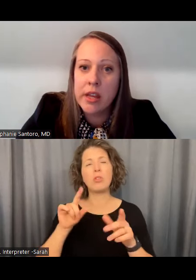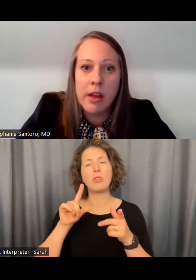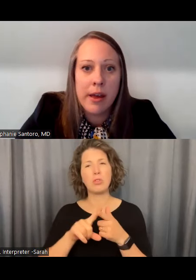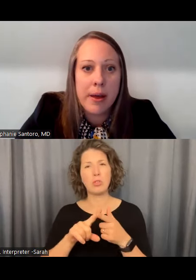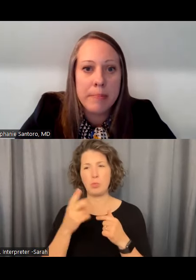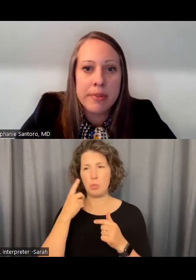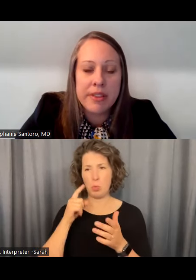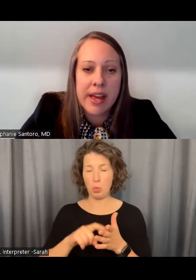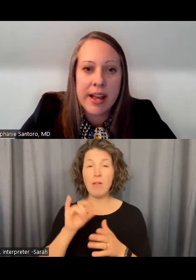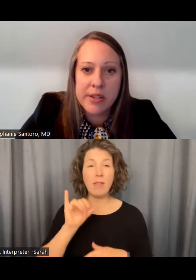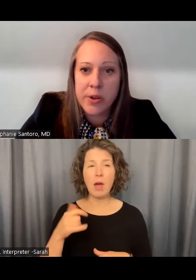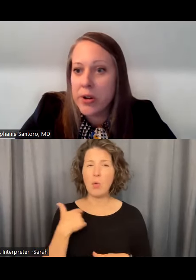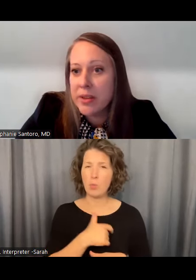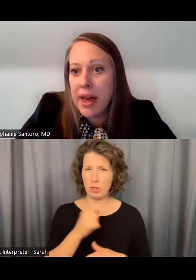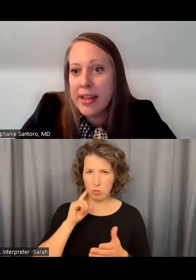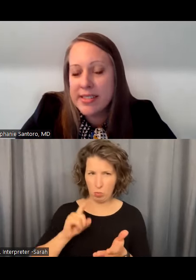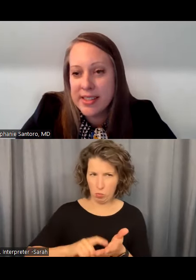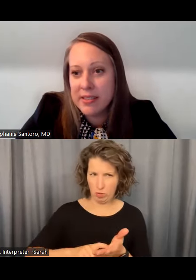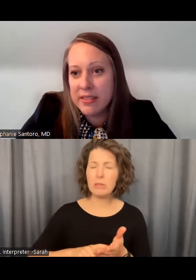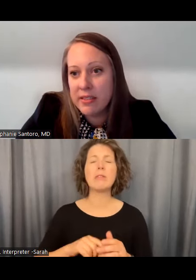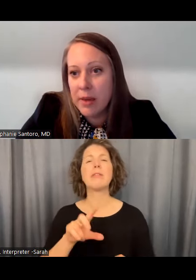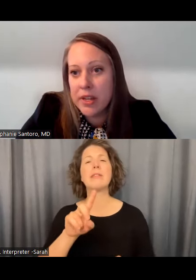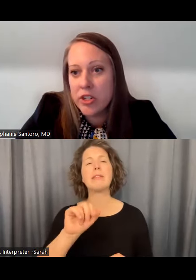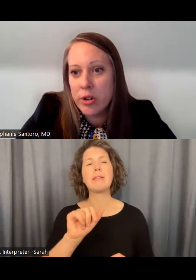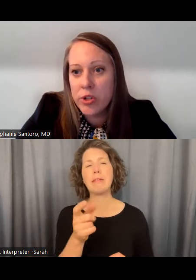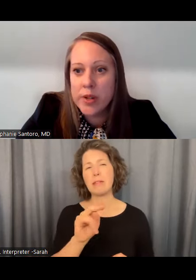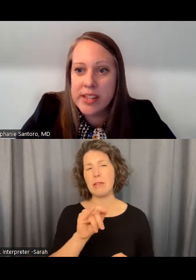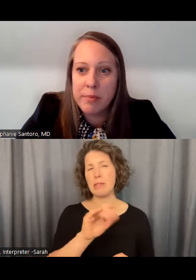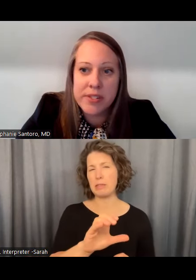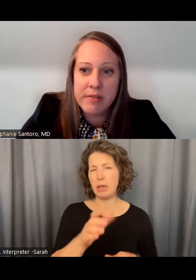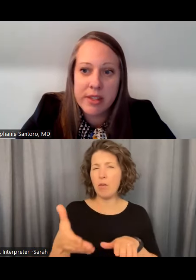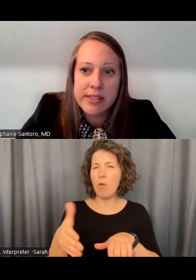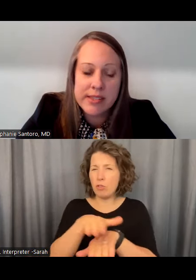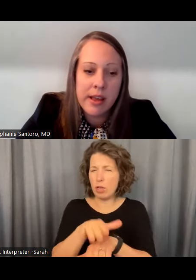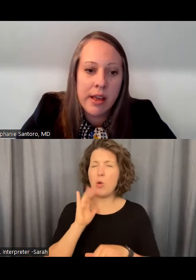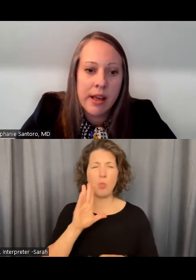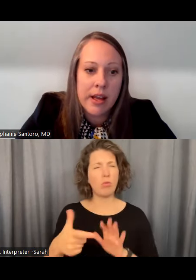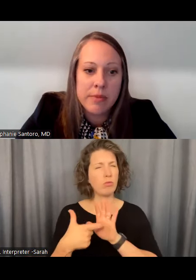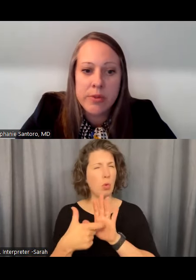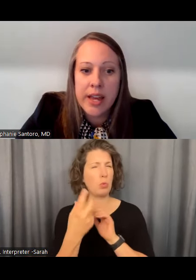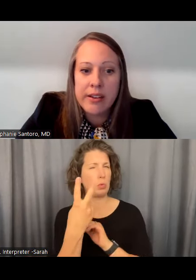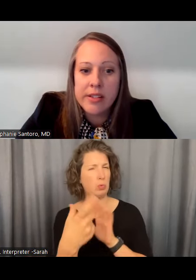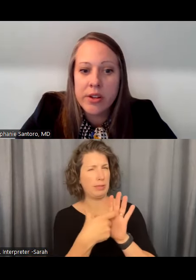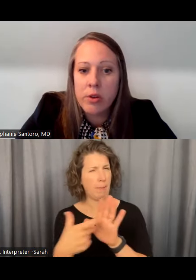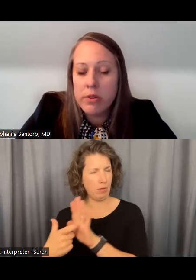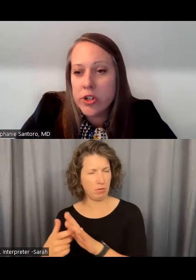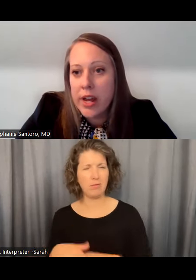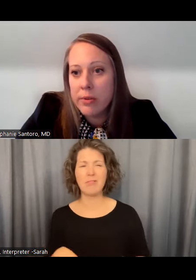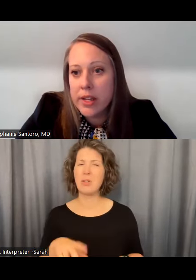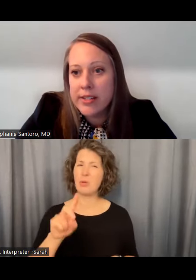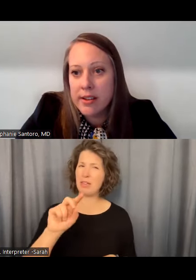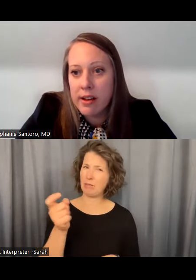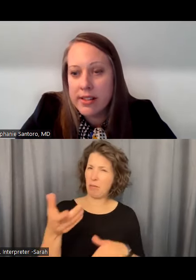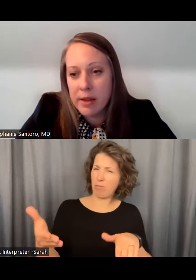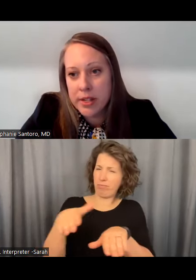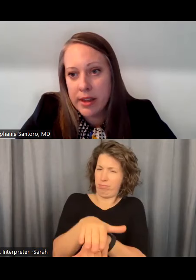thing that has occurred in the past, and I'm going to share 2 examples of this. So diagnostic overshadowing